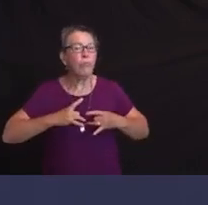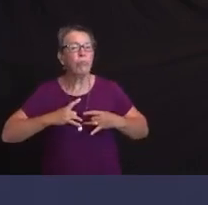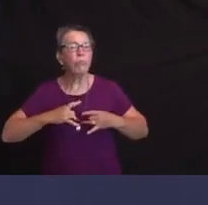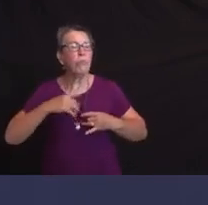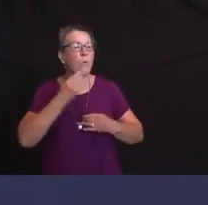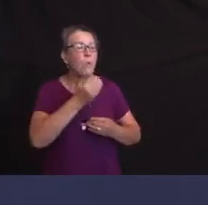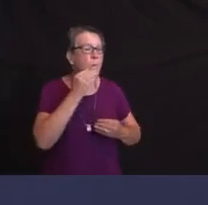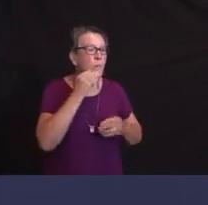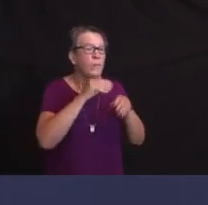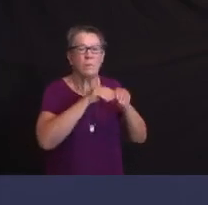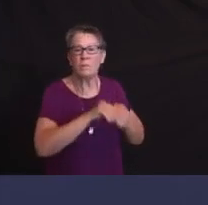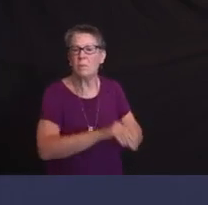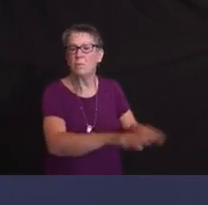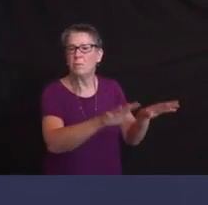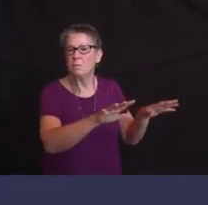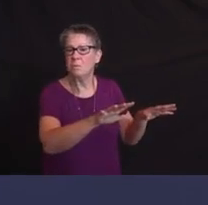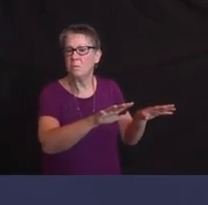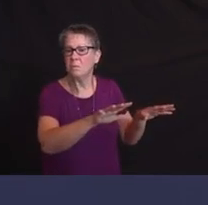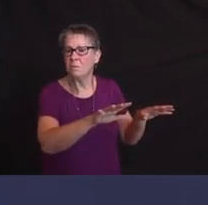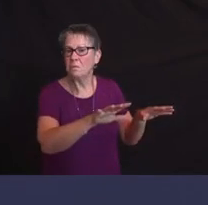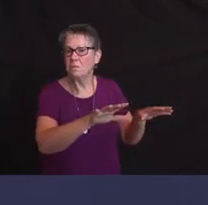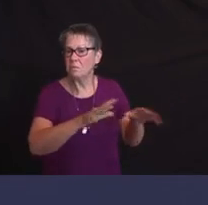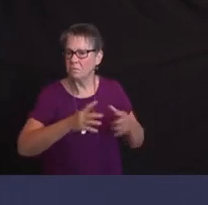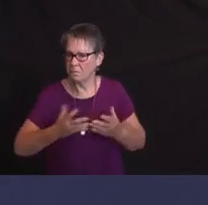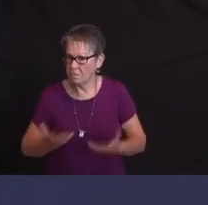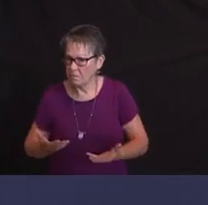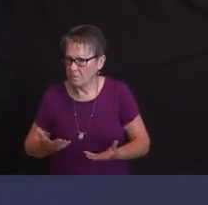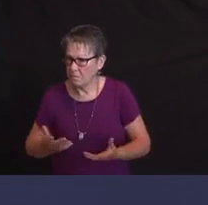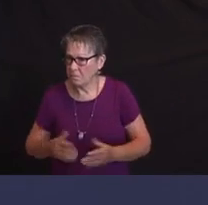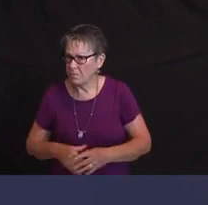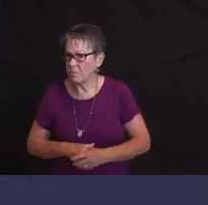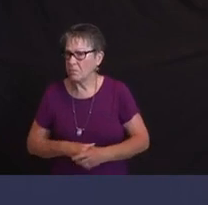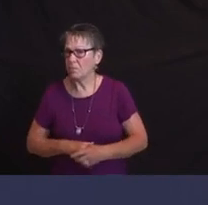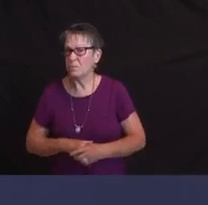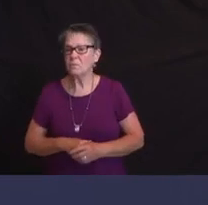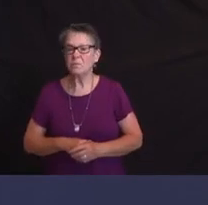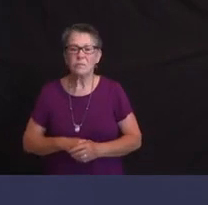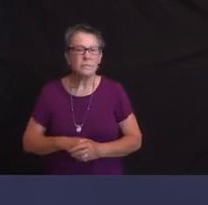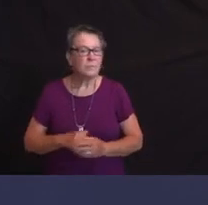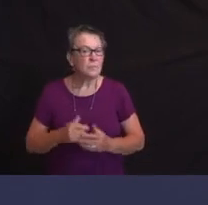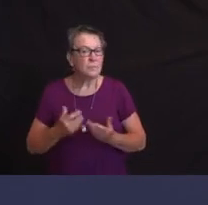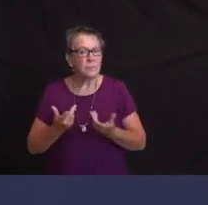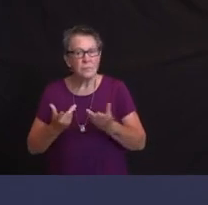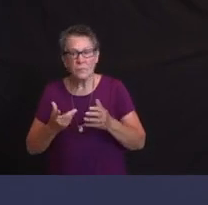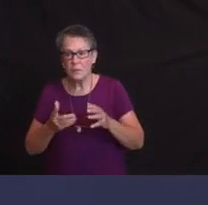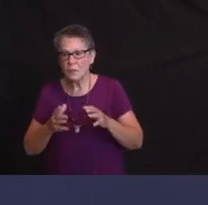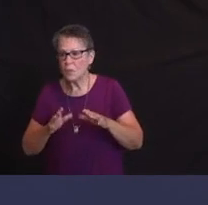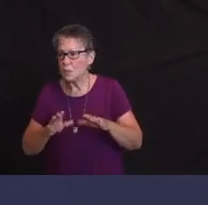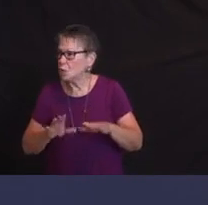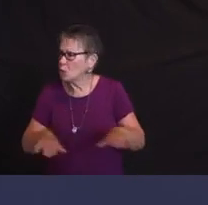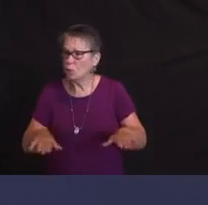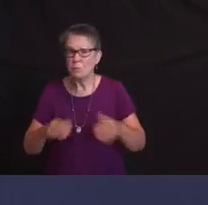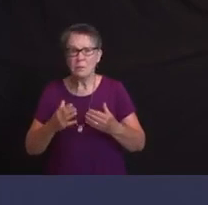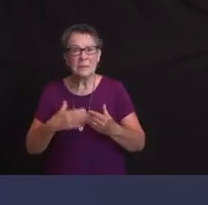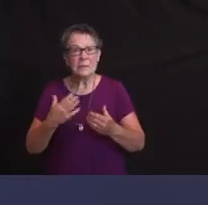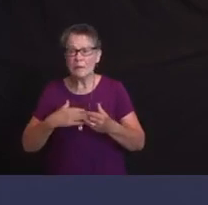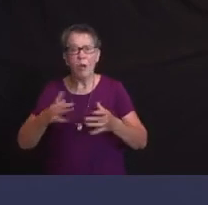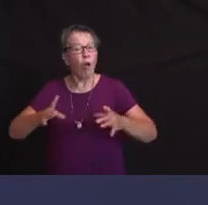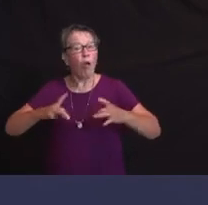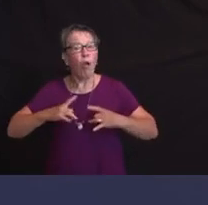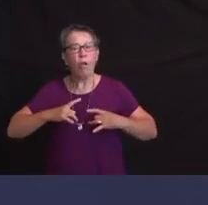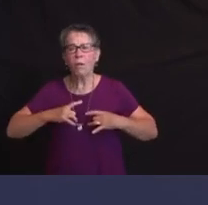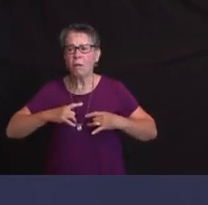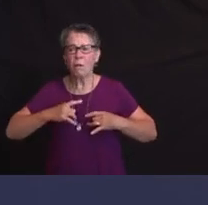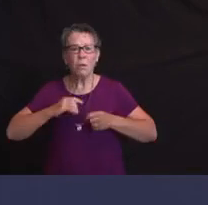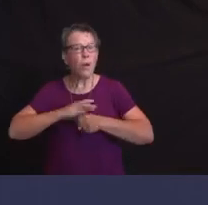COVID home to spread among their families and communities. They are saying that they will accept outbreaks that shut down